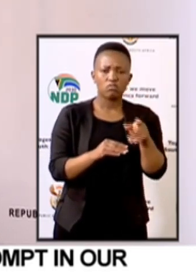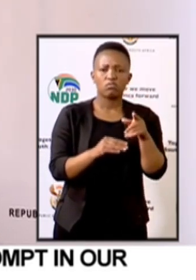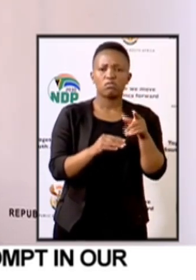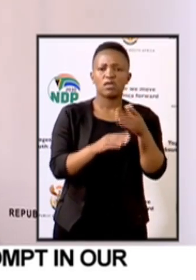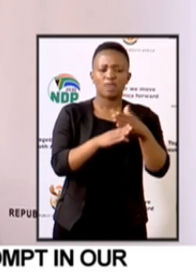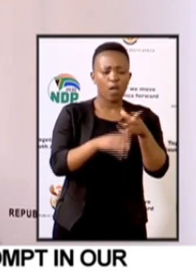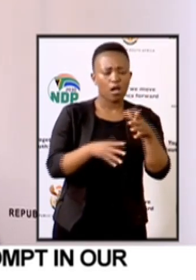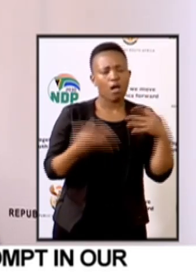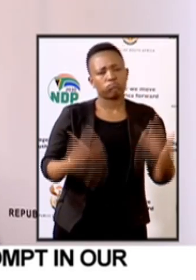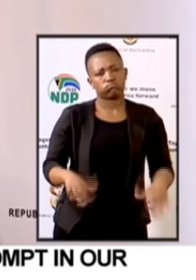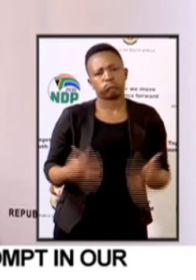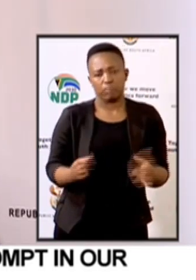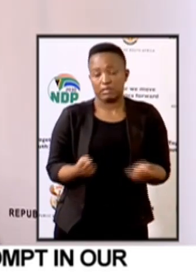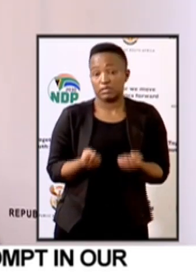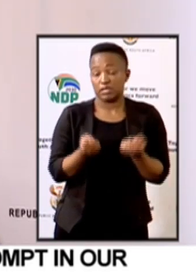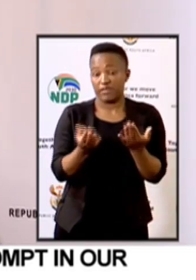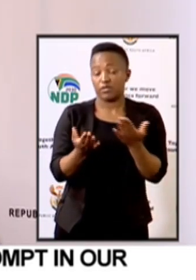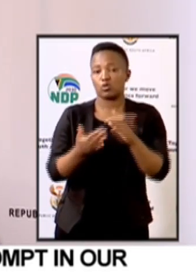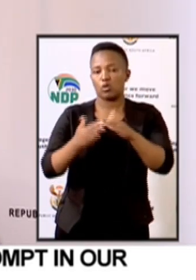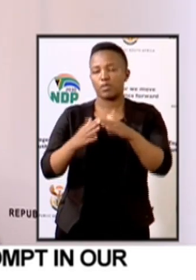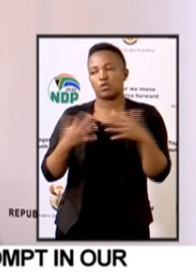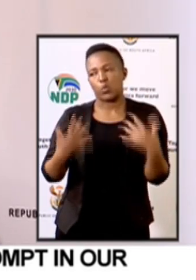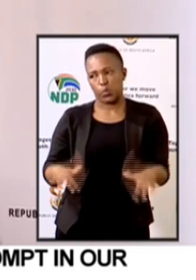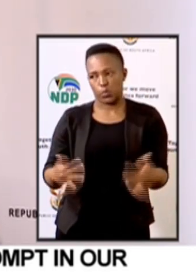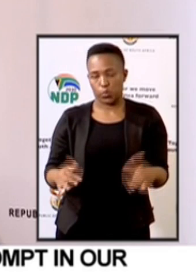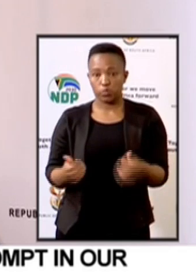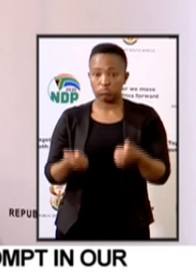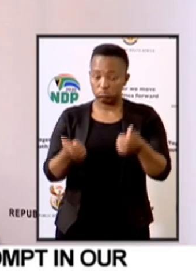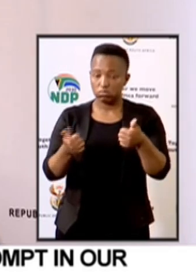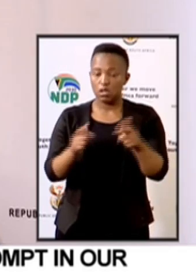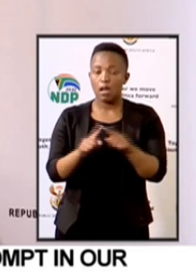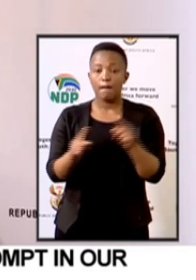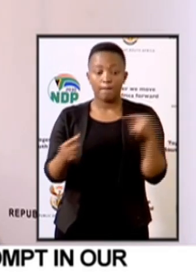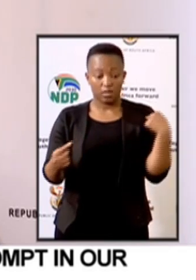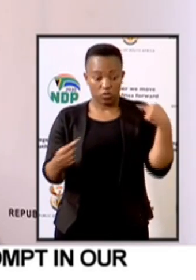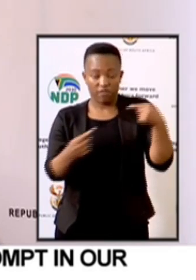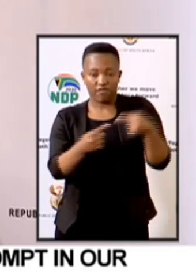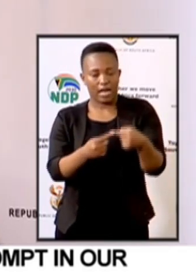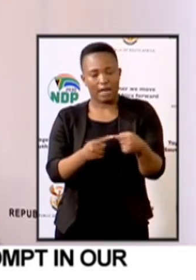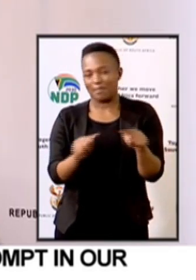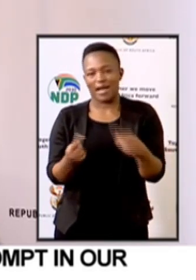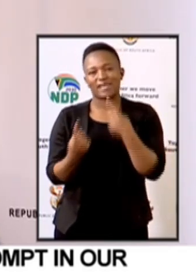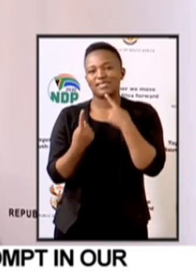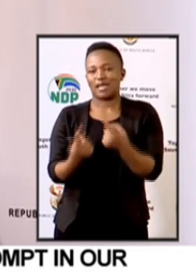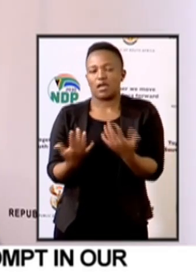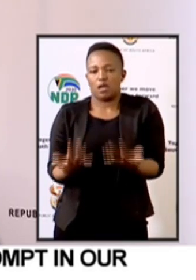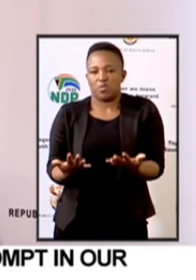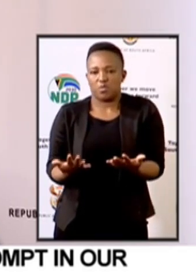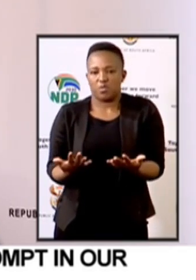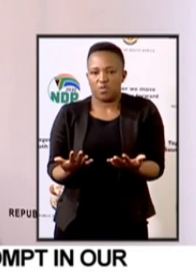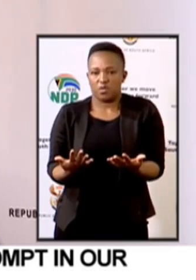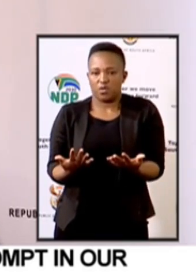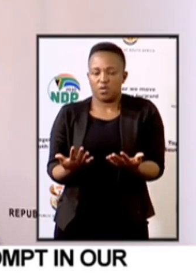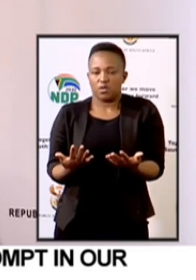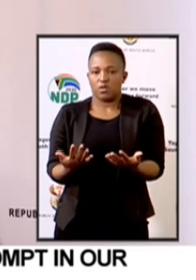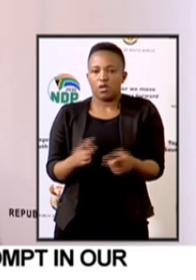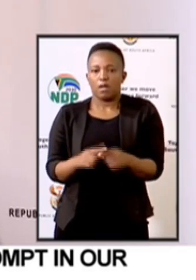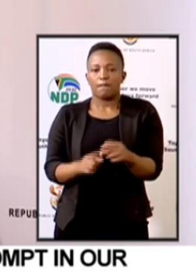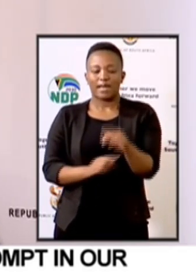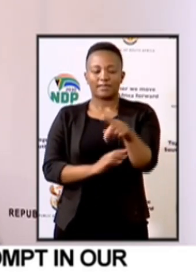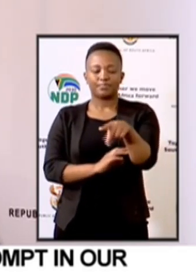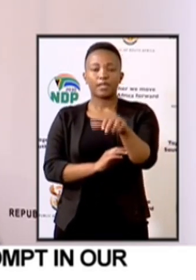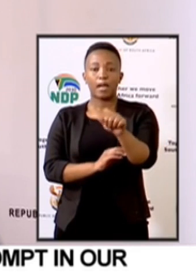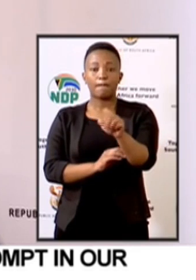services. But as to the date, that I can't say. But PAMA